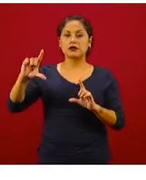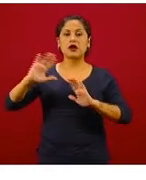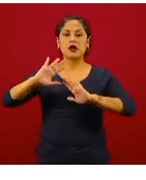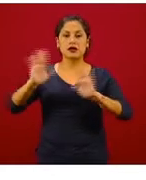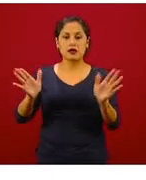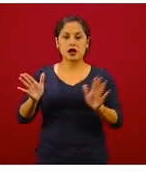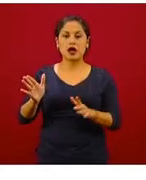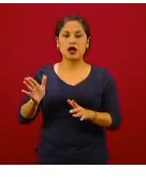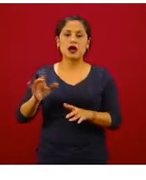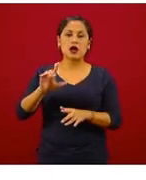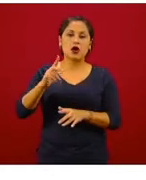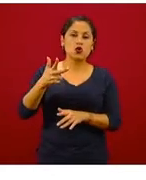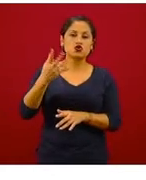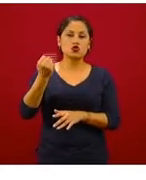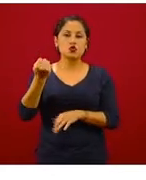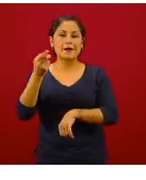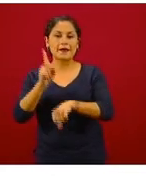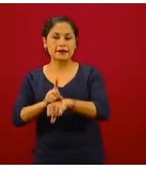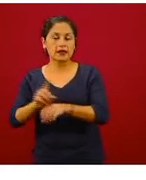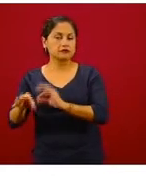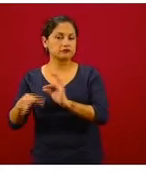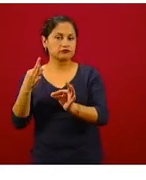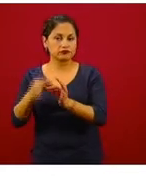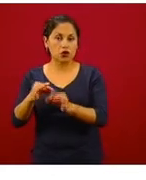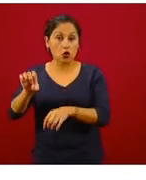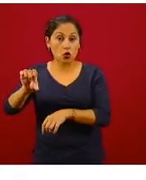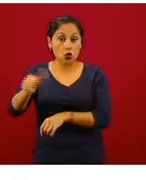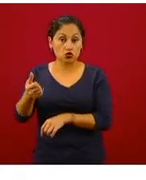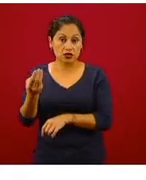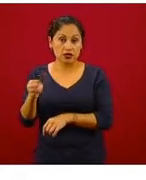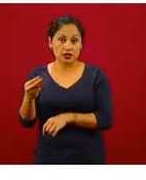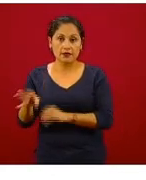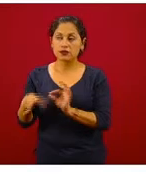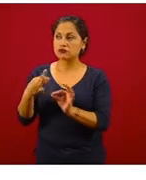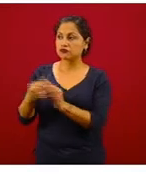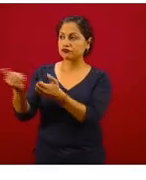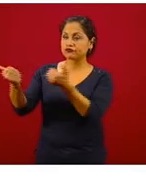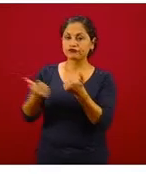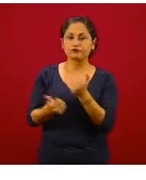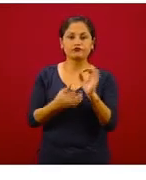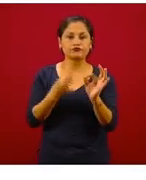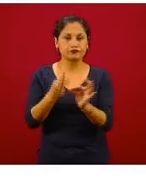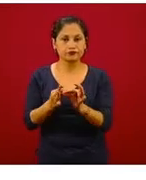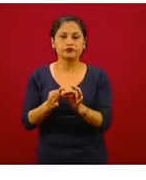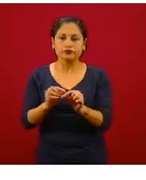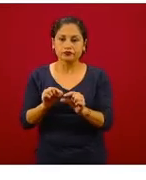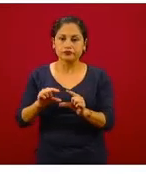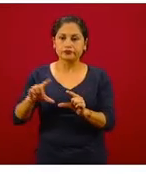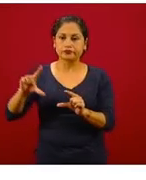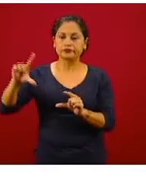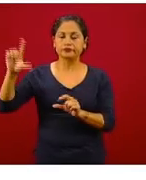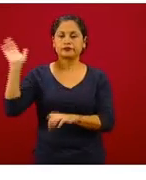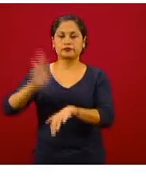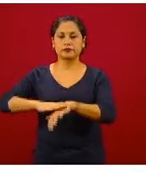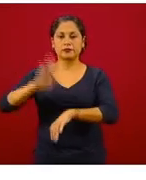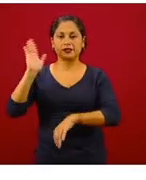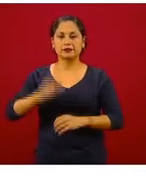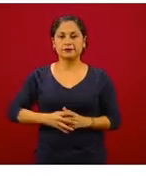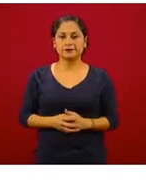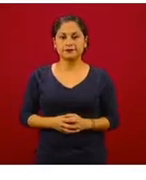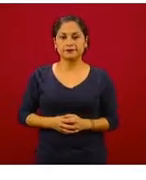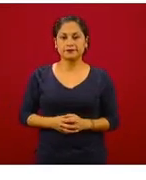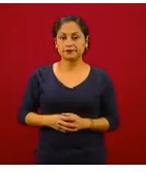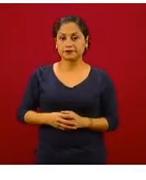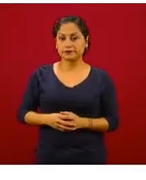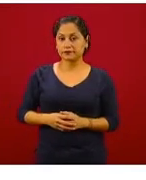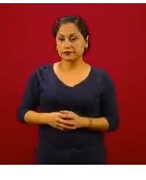manage to get that back. So about 8 or 10 days after that, on May 12th, We did continue to